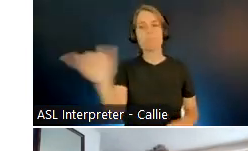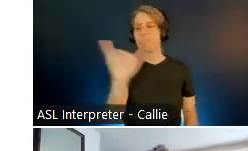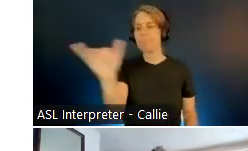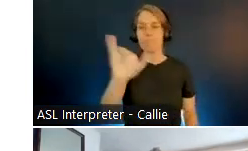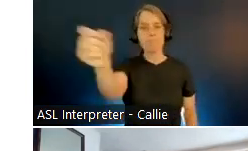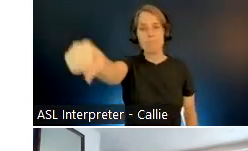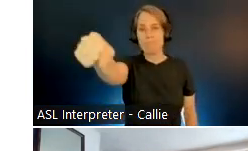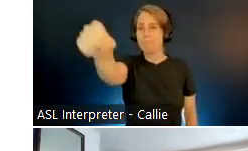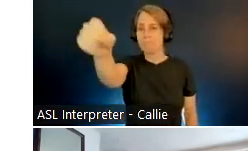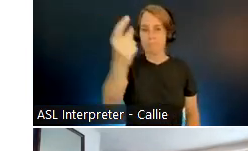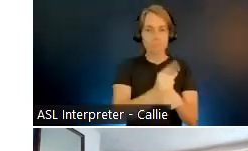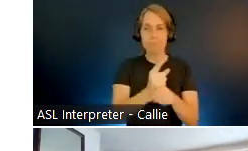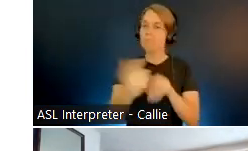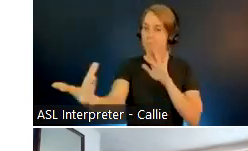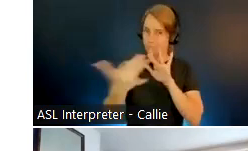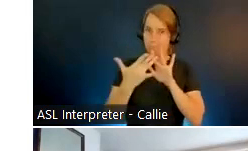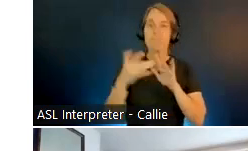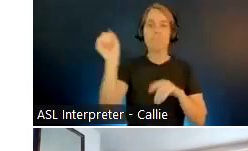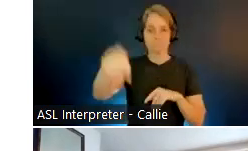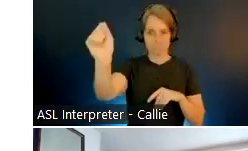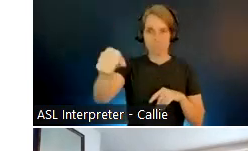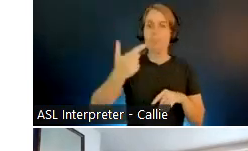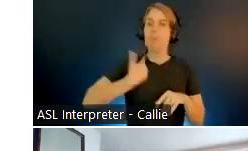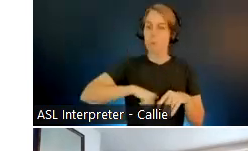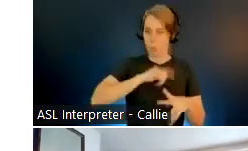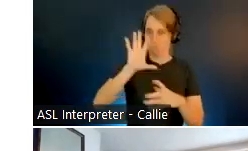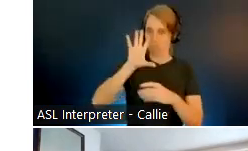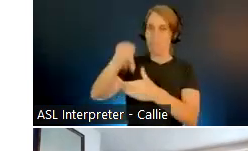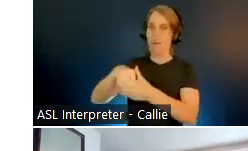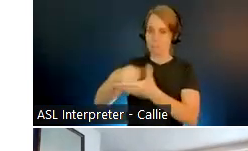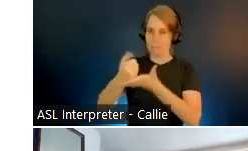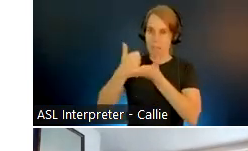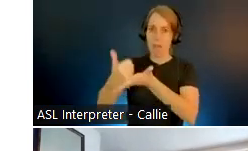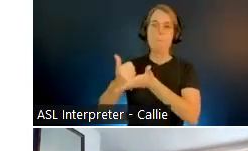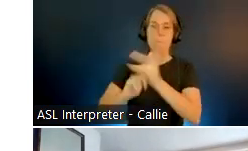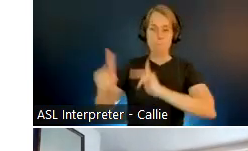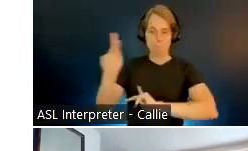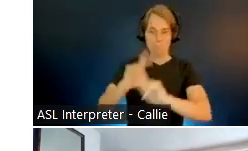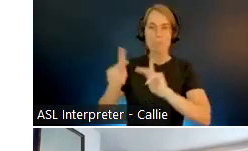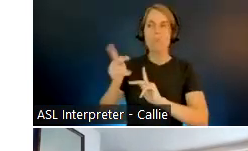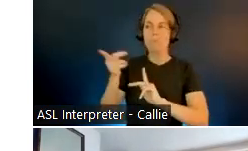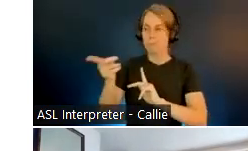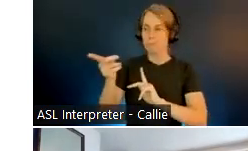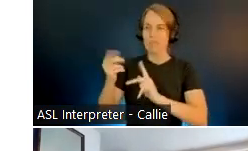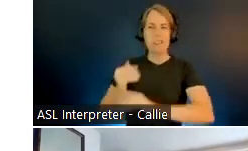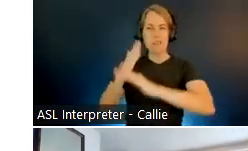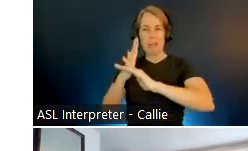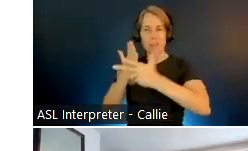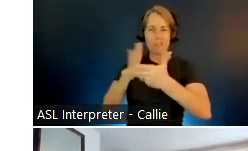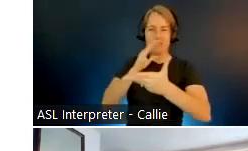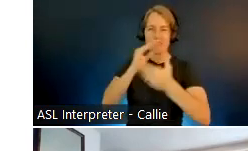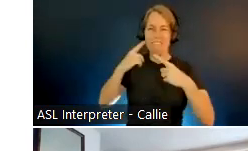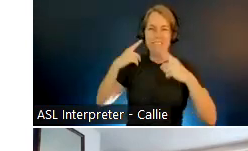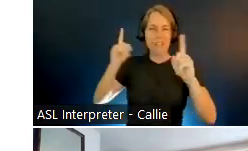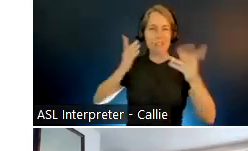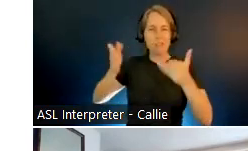Disability Rights South Carolina. Yes, we have helped people and are available to help people who are not getting effective services